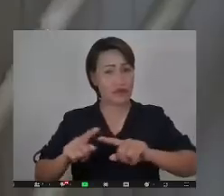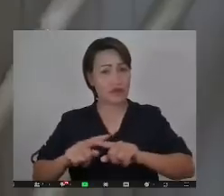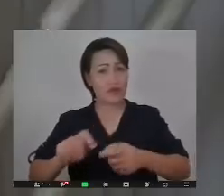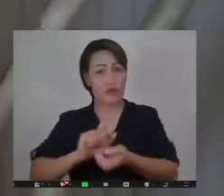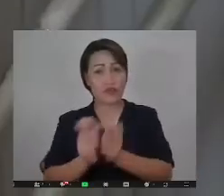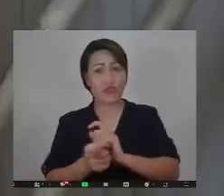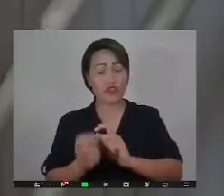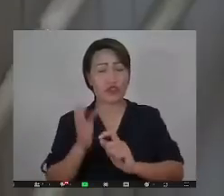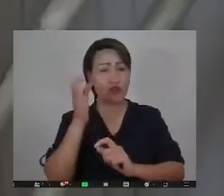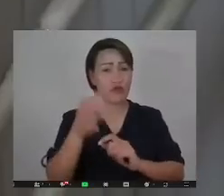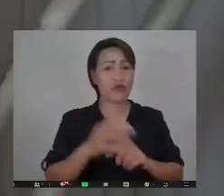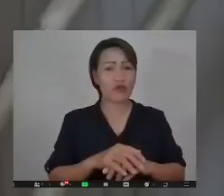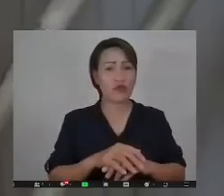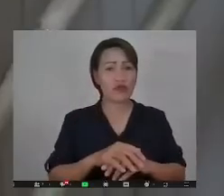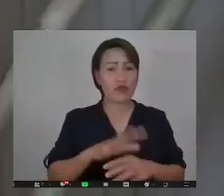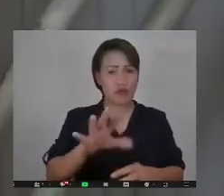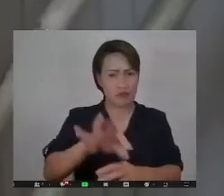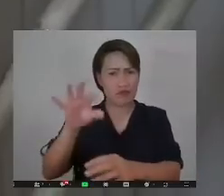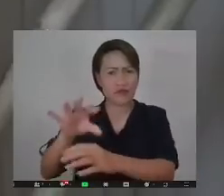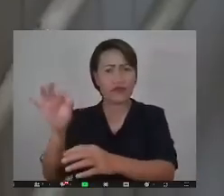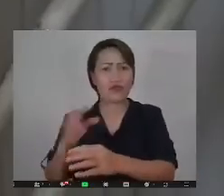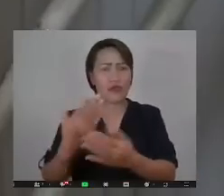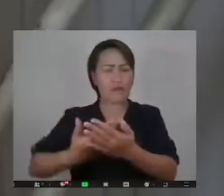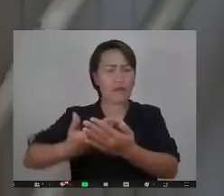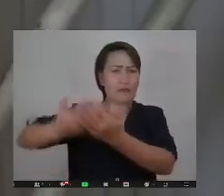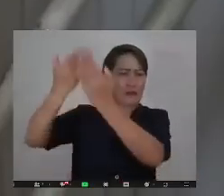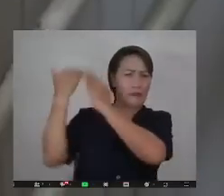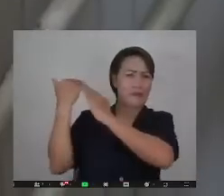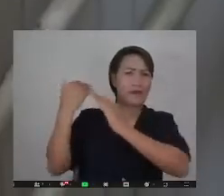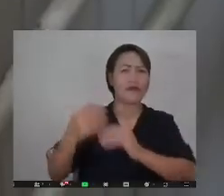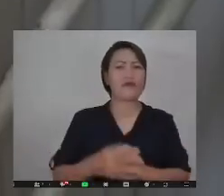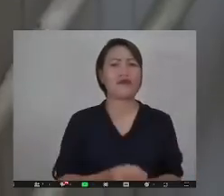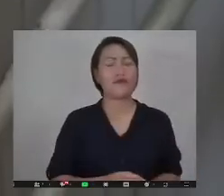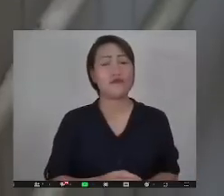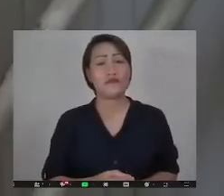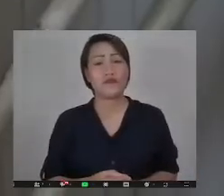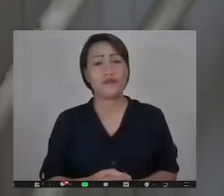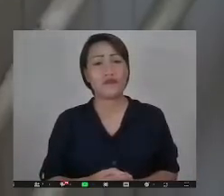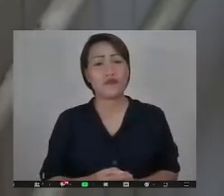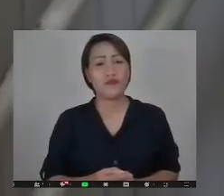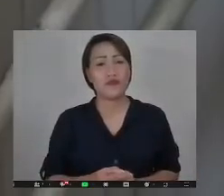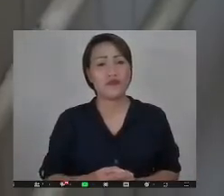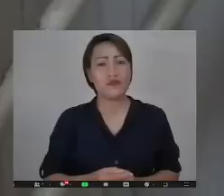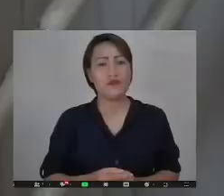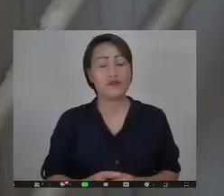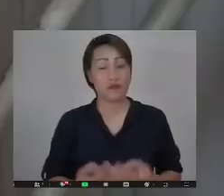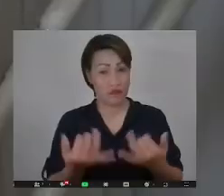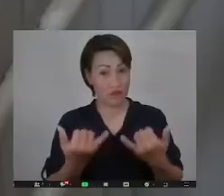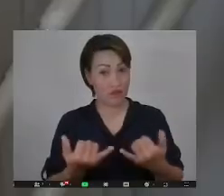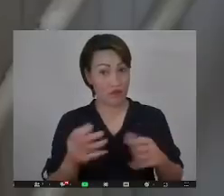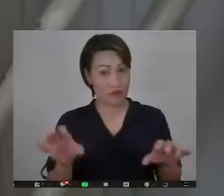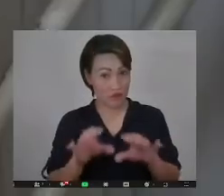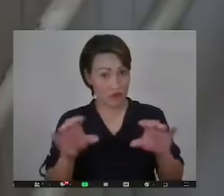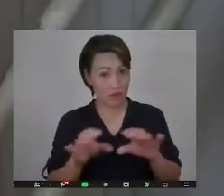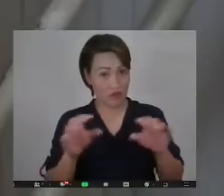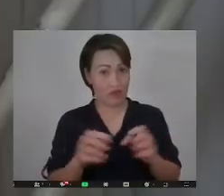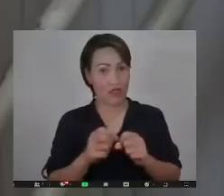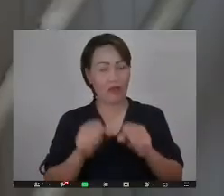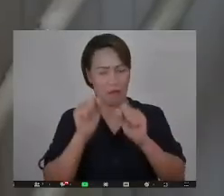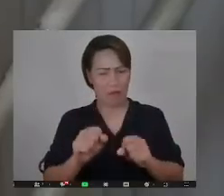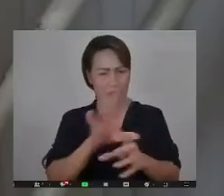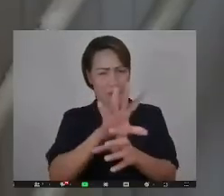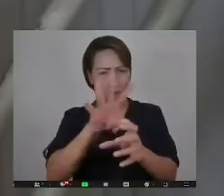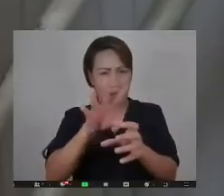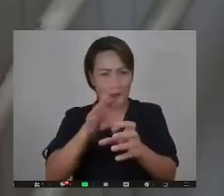those who came before us, in the same manner that our work today contributes to what the future will